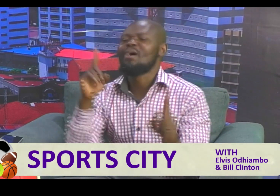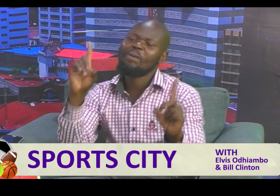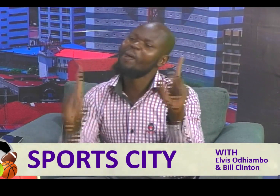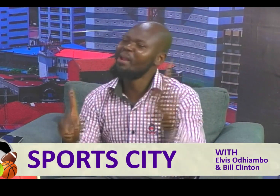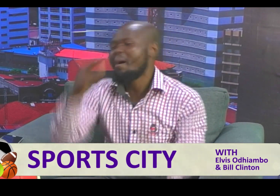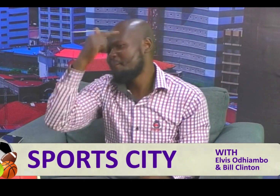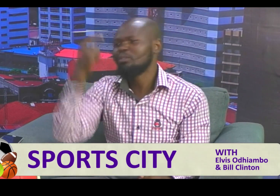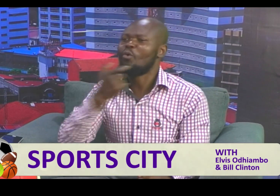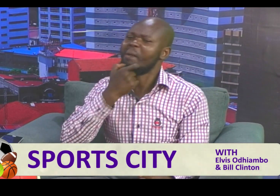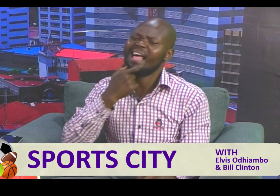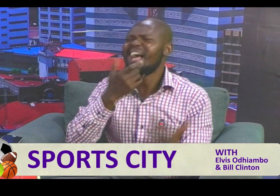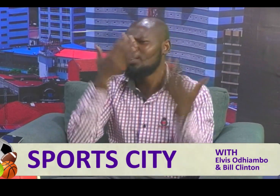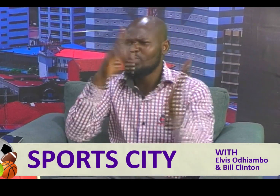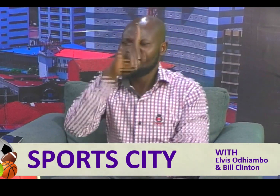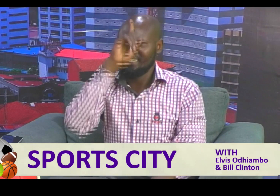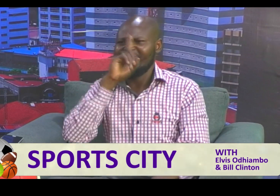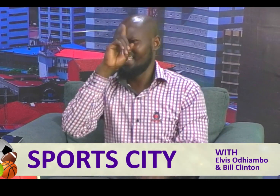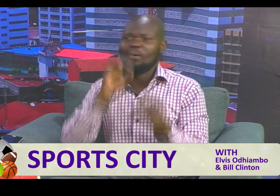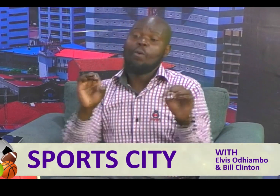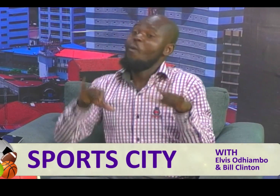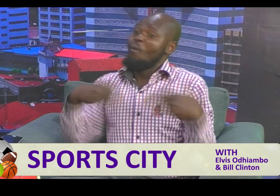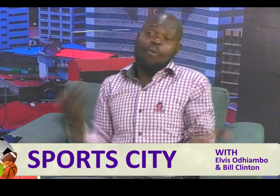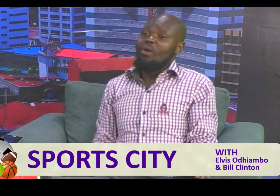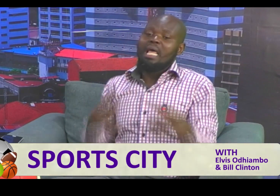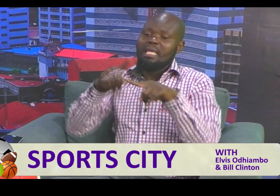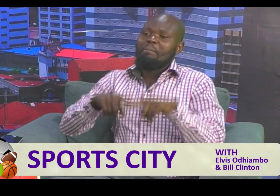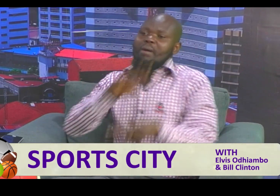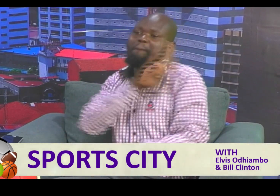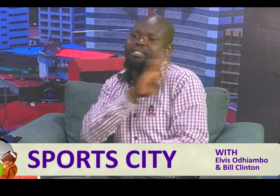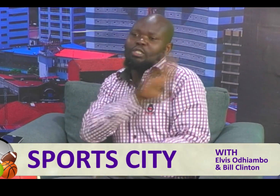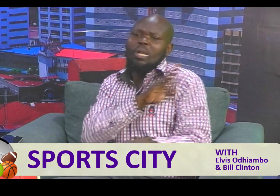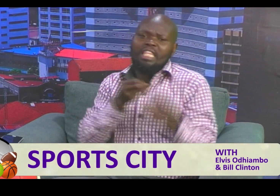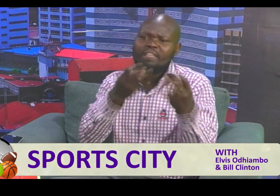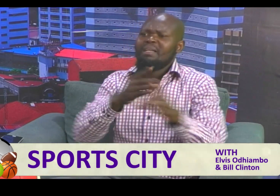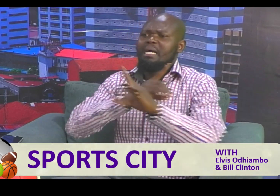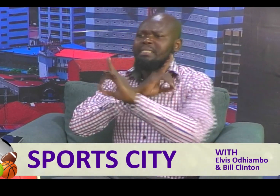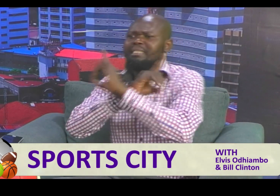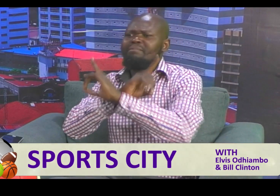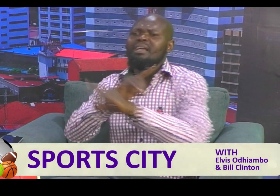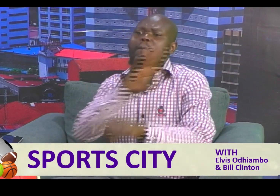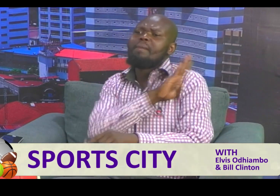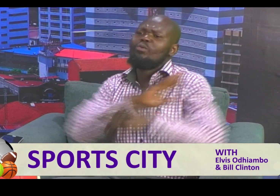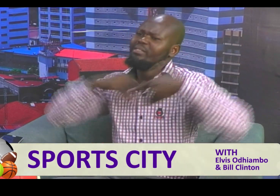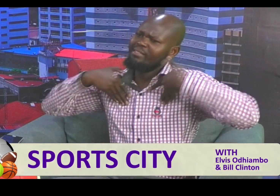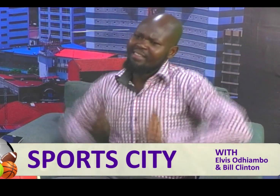So now I feel that they were lucky because they ended up in a 1-1, and Gor Mahia, have told you they're not serious,